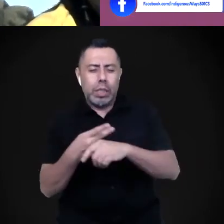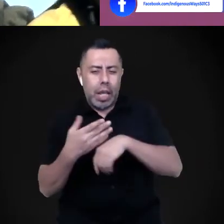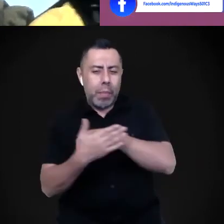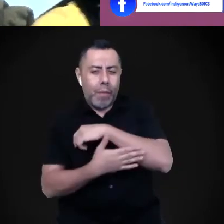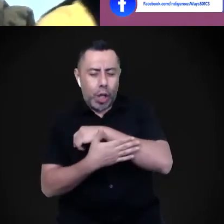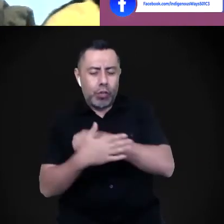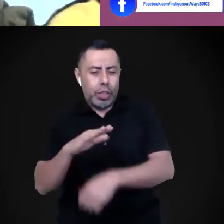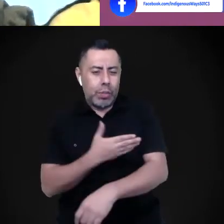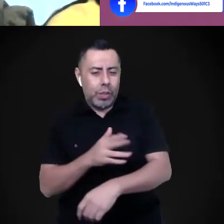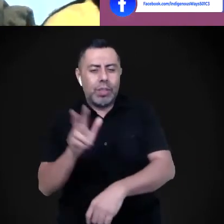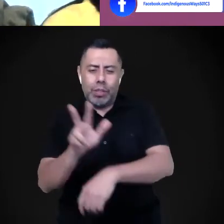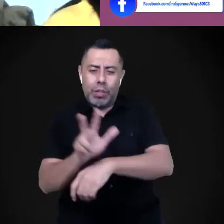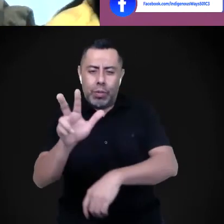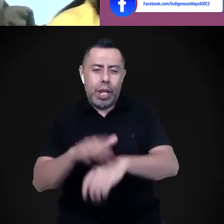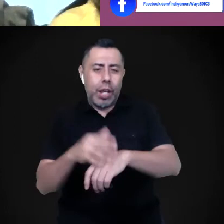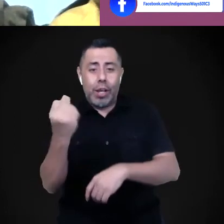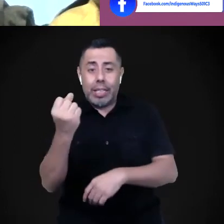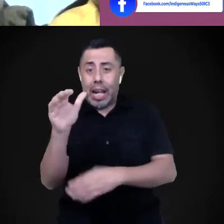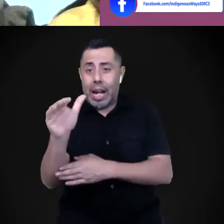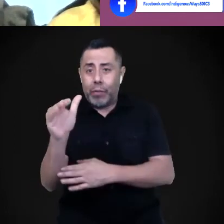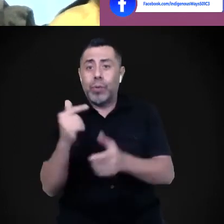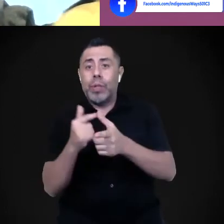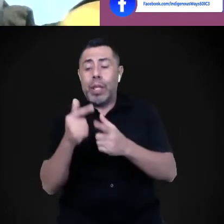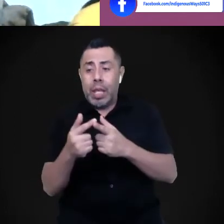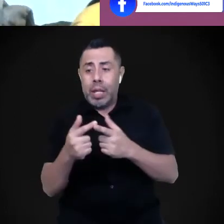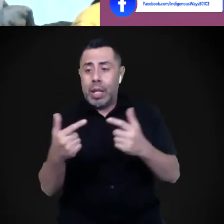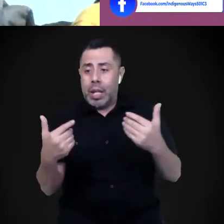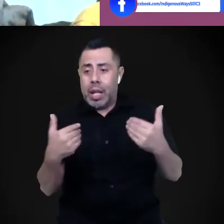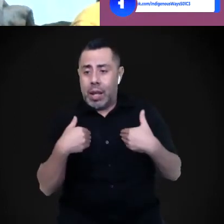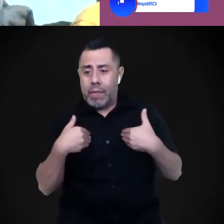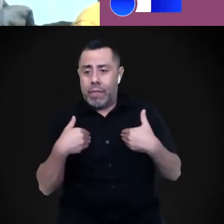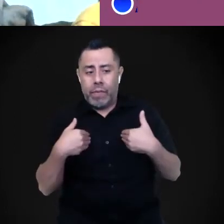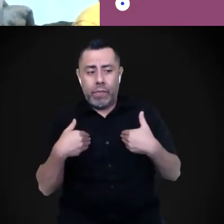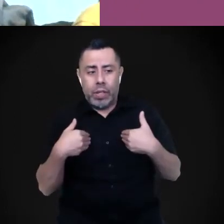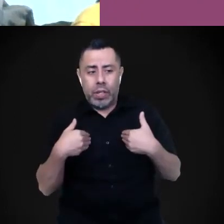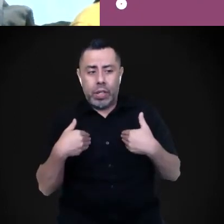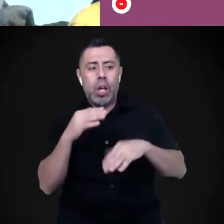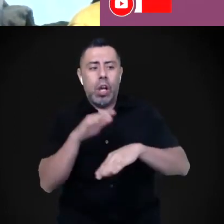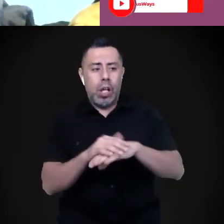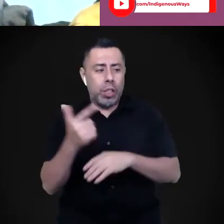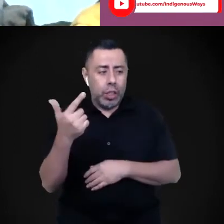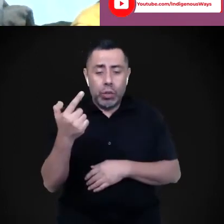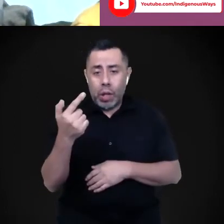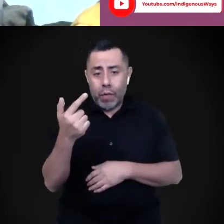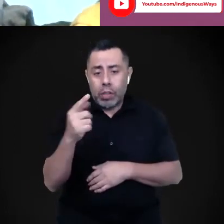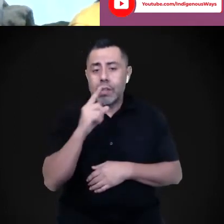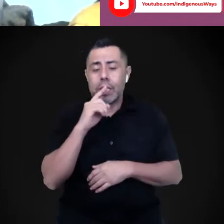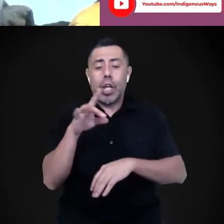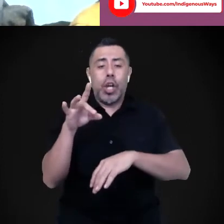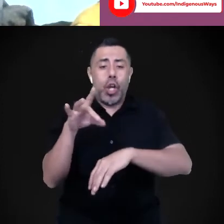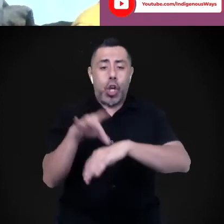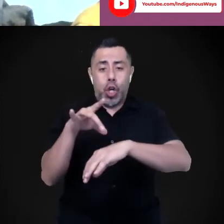that Saturday afternoon. And then the 21st, which happens to be Earth